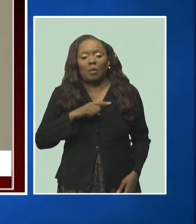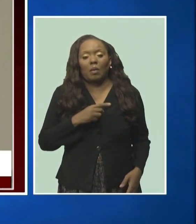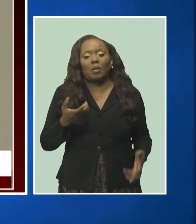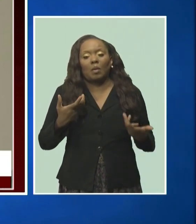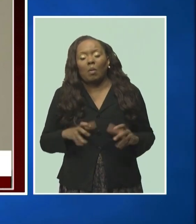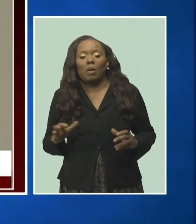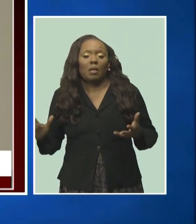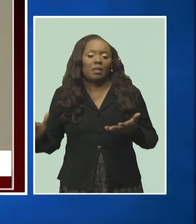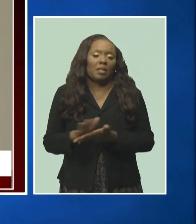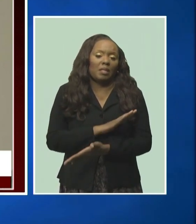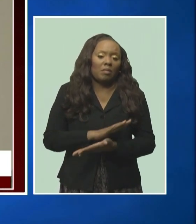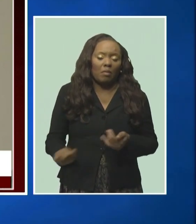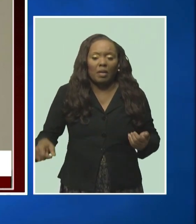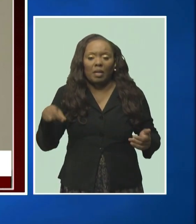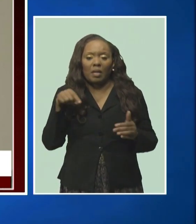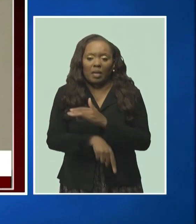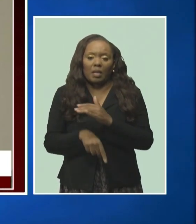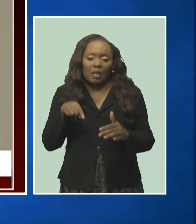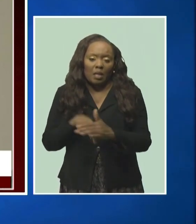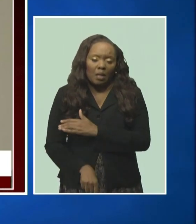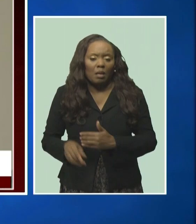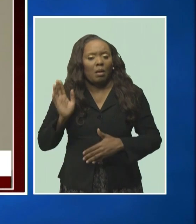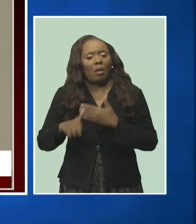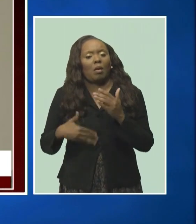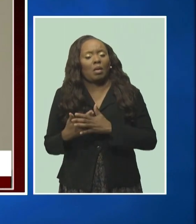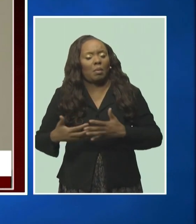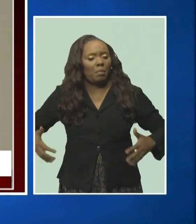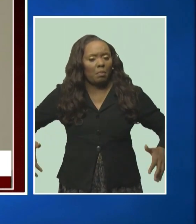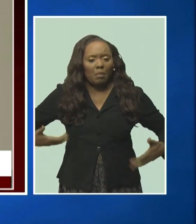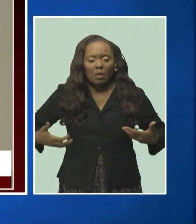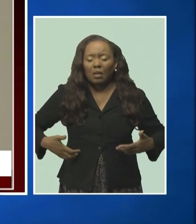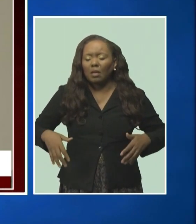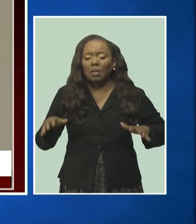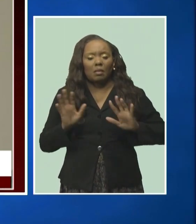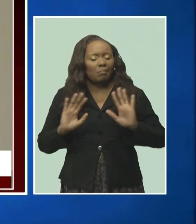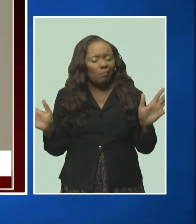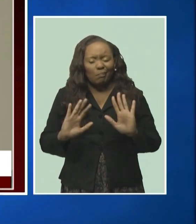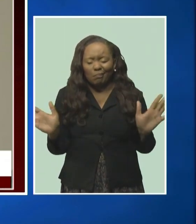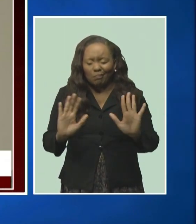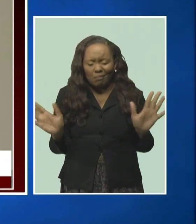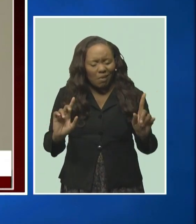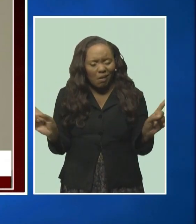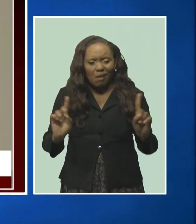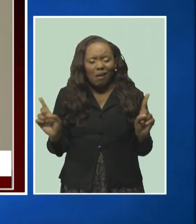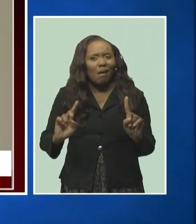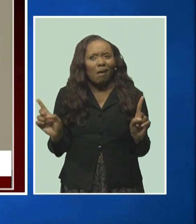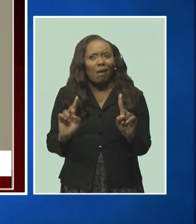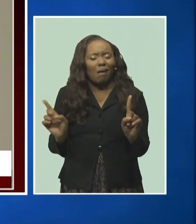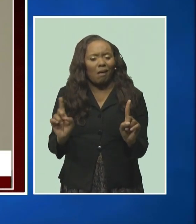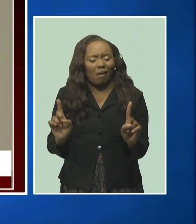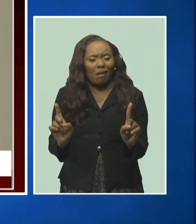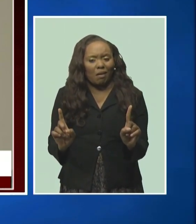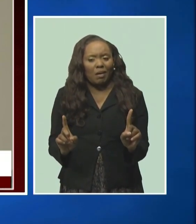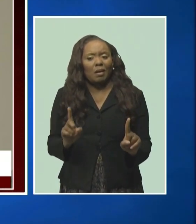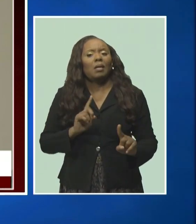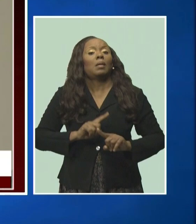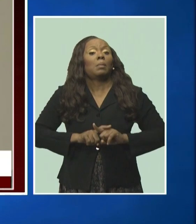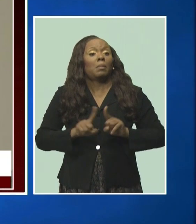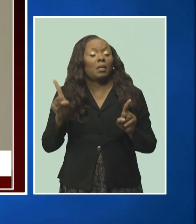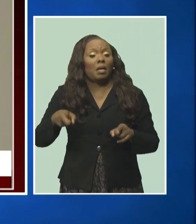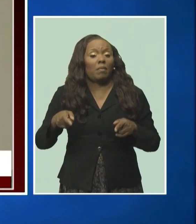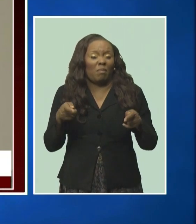any imports will be coming to the island around Christmas when it comes to food products. Mr. Paul adds that as far as poultry goes, the